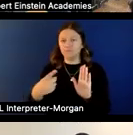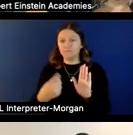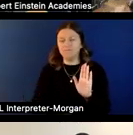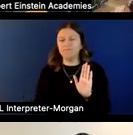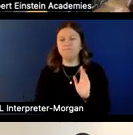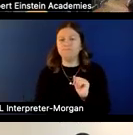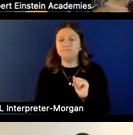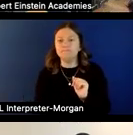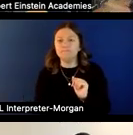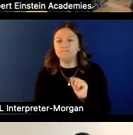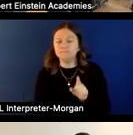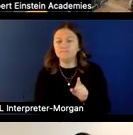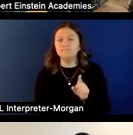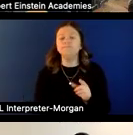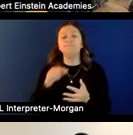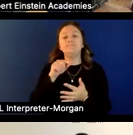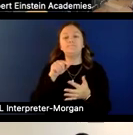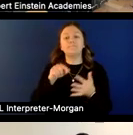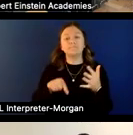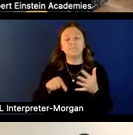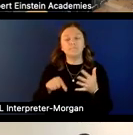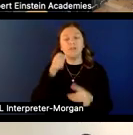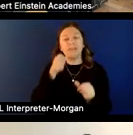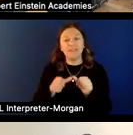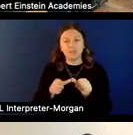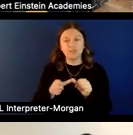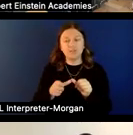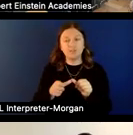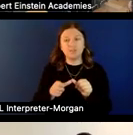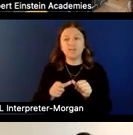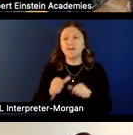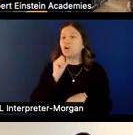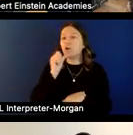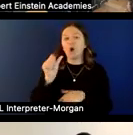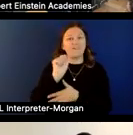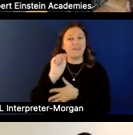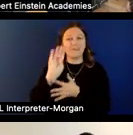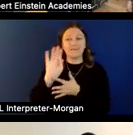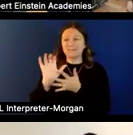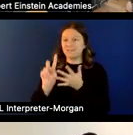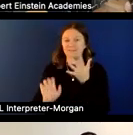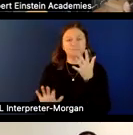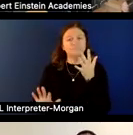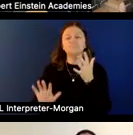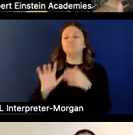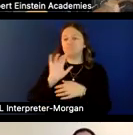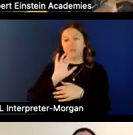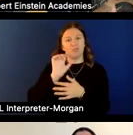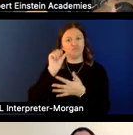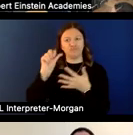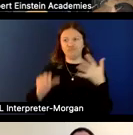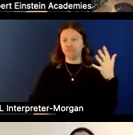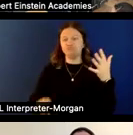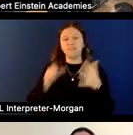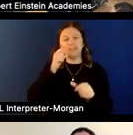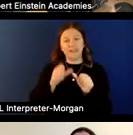So these are the letters, not in alphabetical order, but these are the letters that have, with